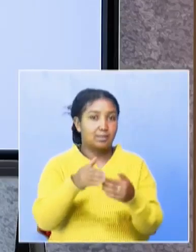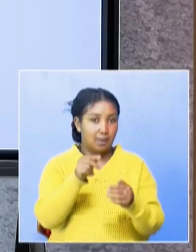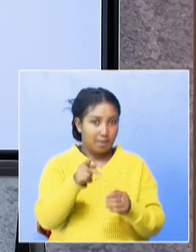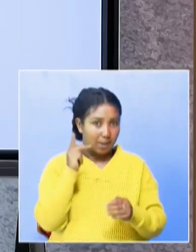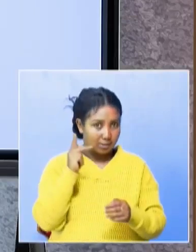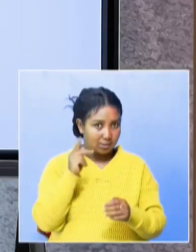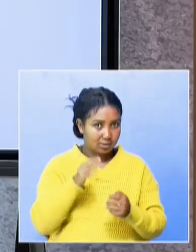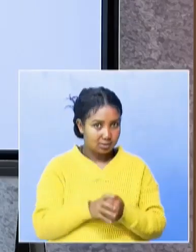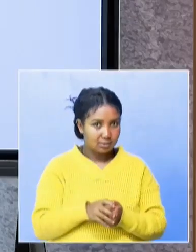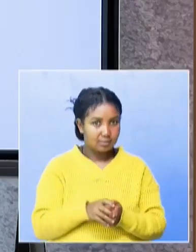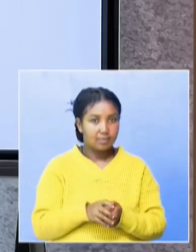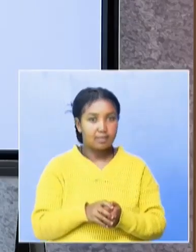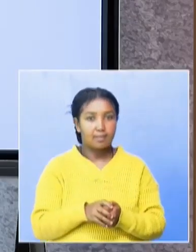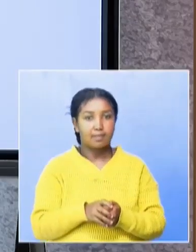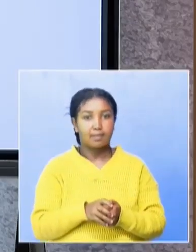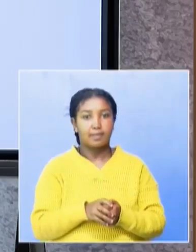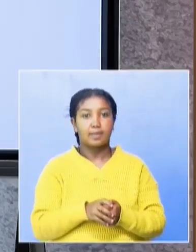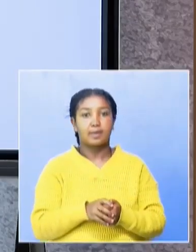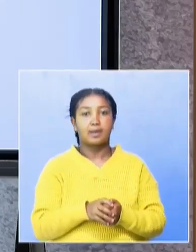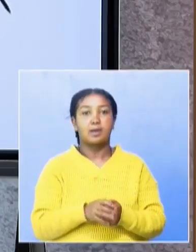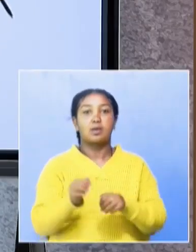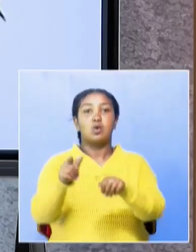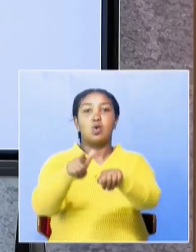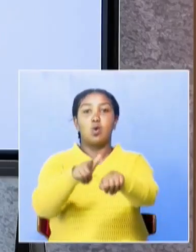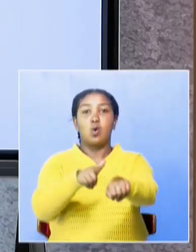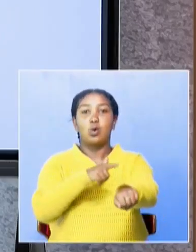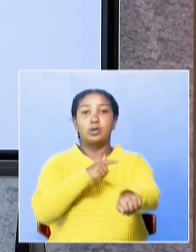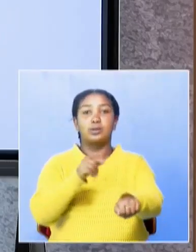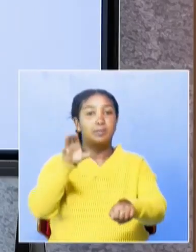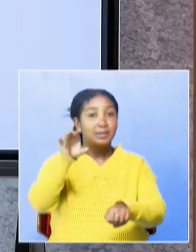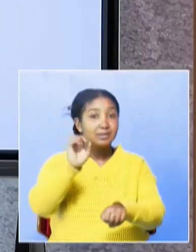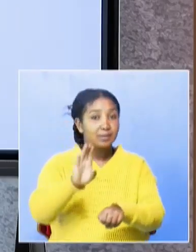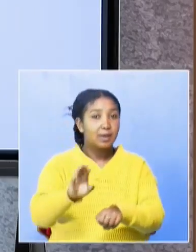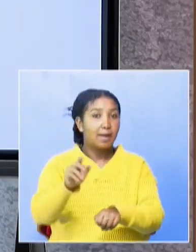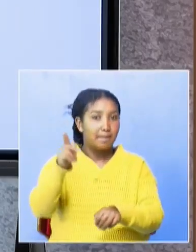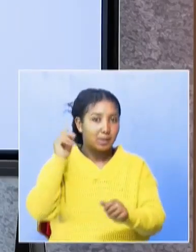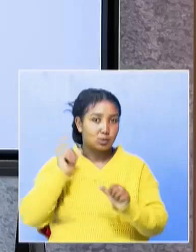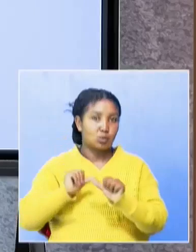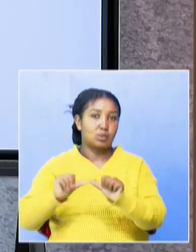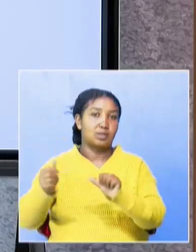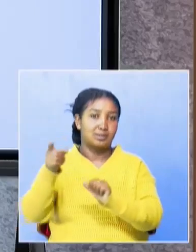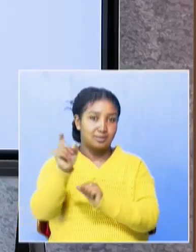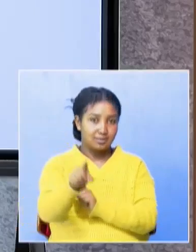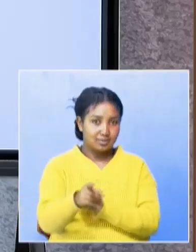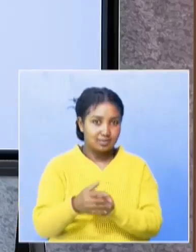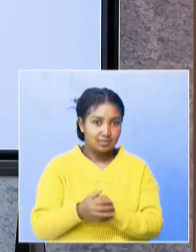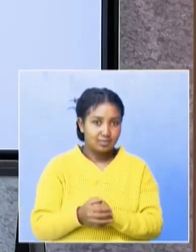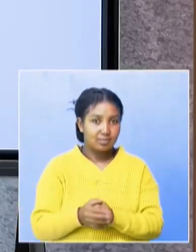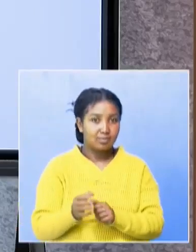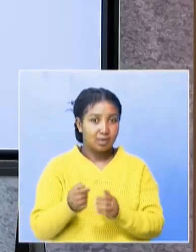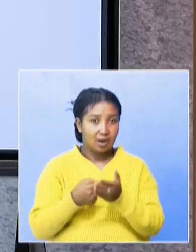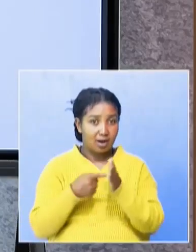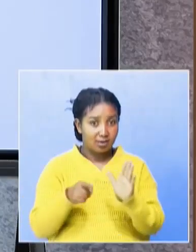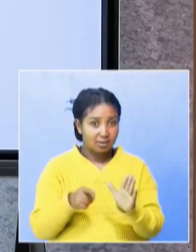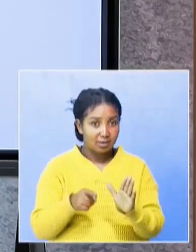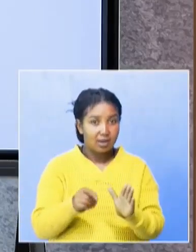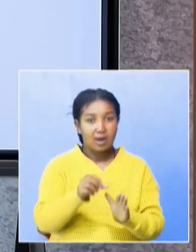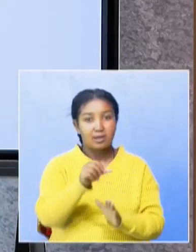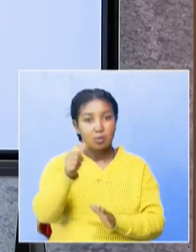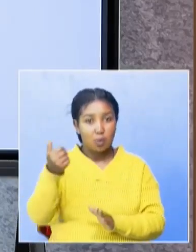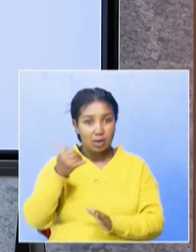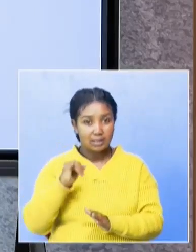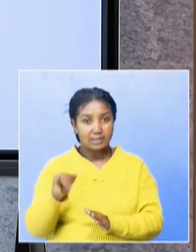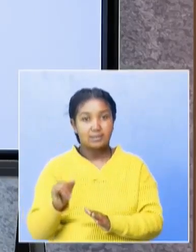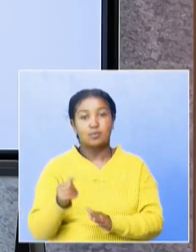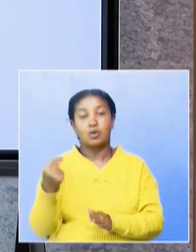past. Okay? The long action should be in past continuous tense. Am I right? And another one